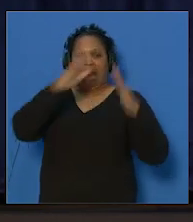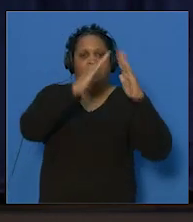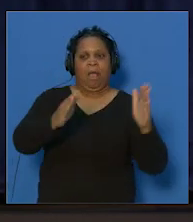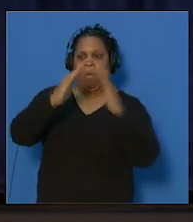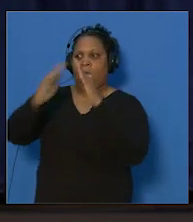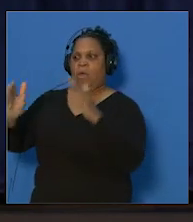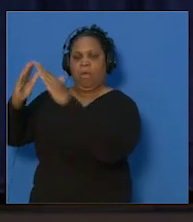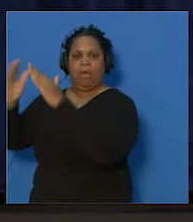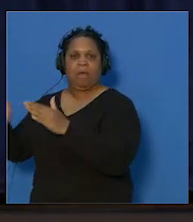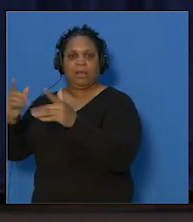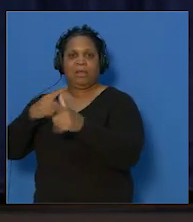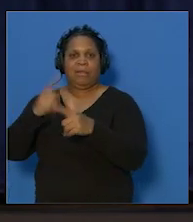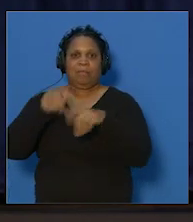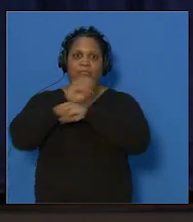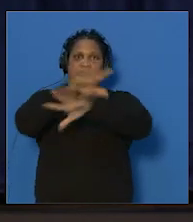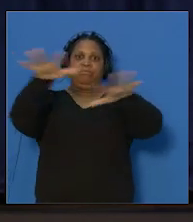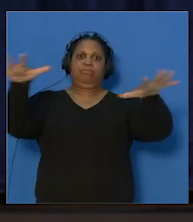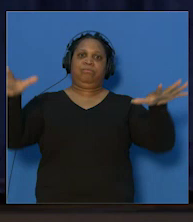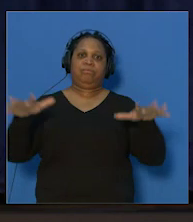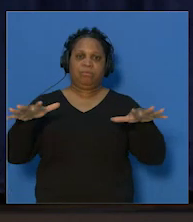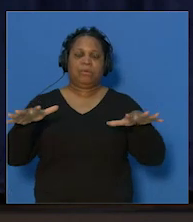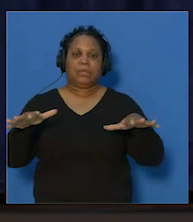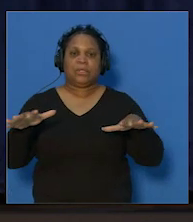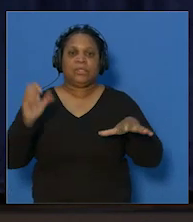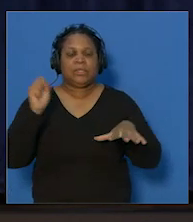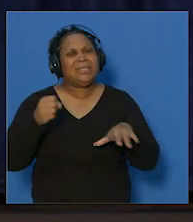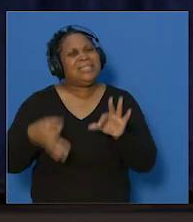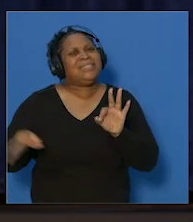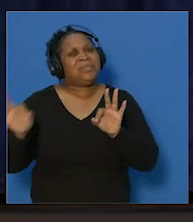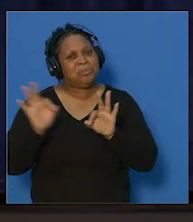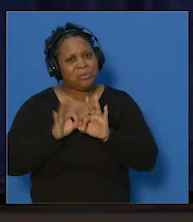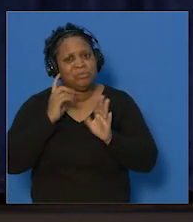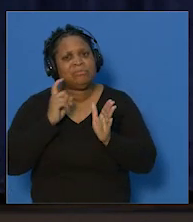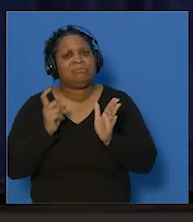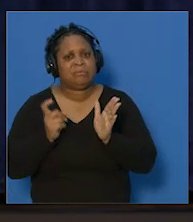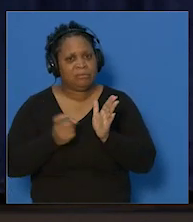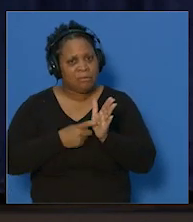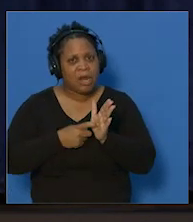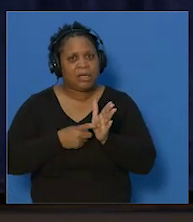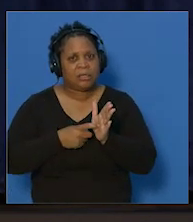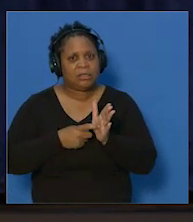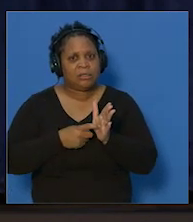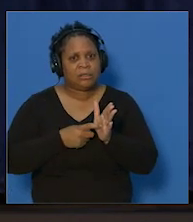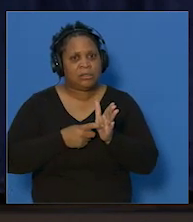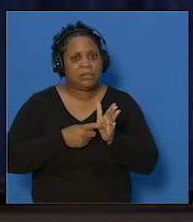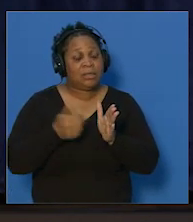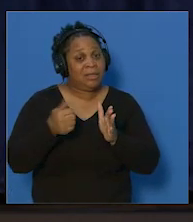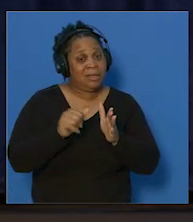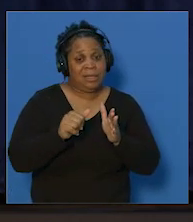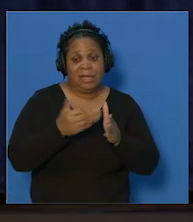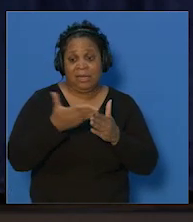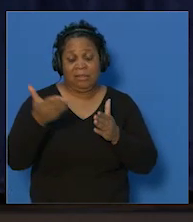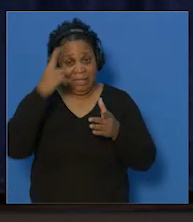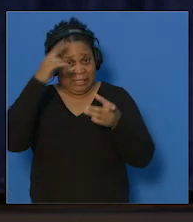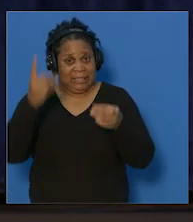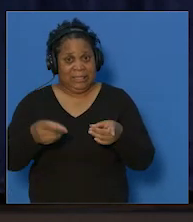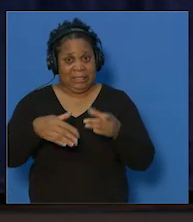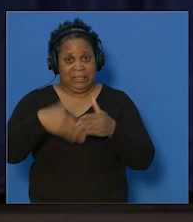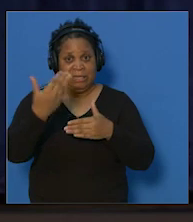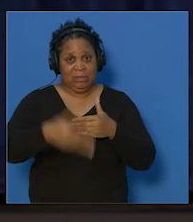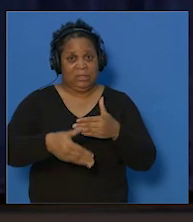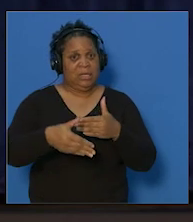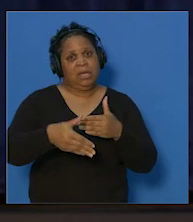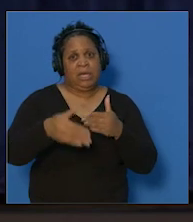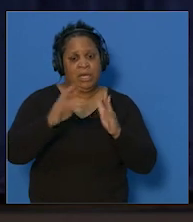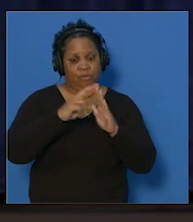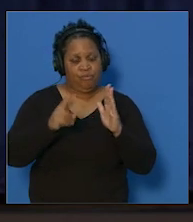house, and then we have a spread. And it is particularly important that we recognize that any move that we do outside the rules and